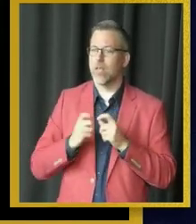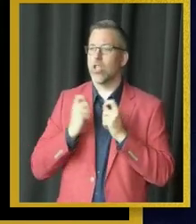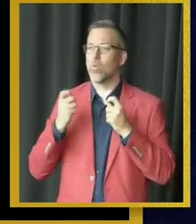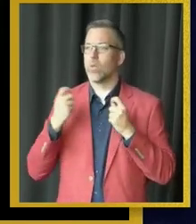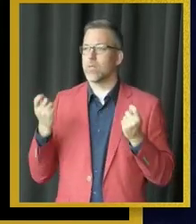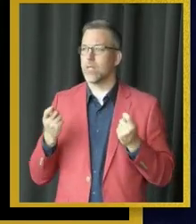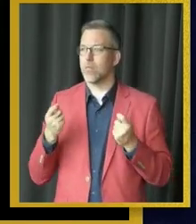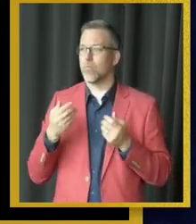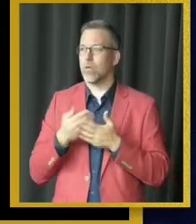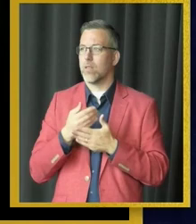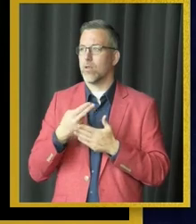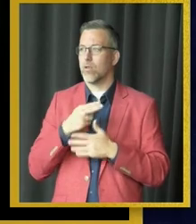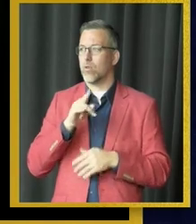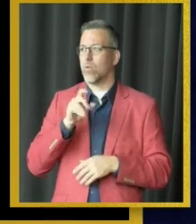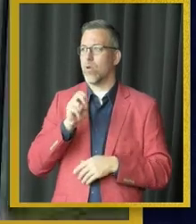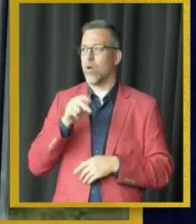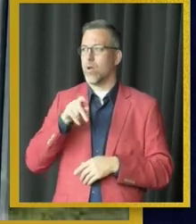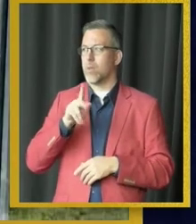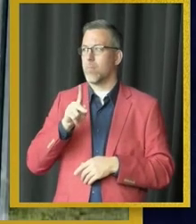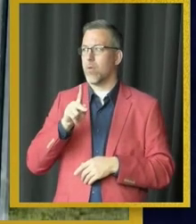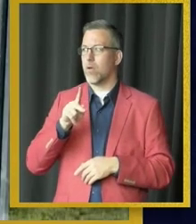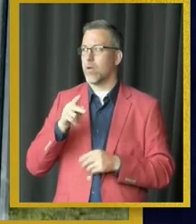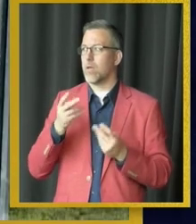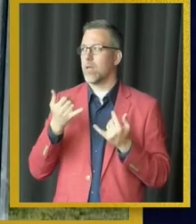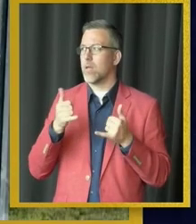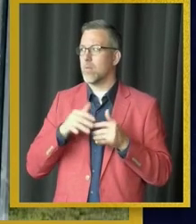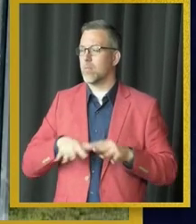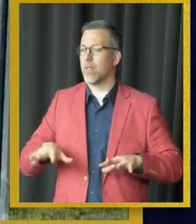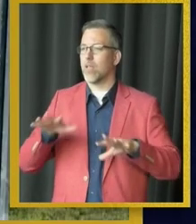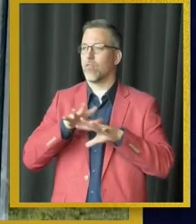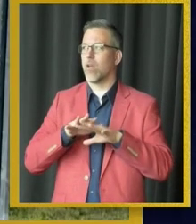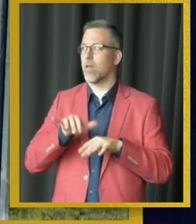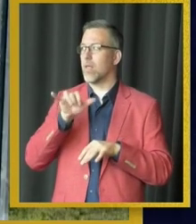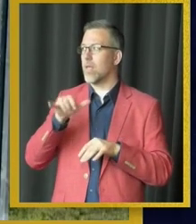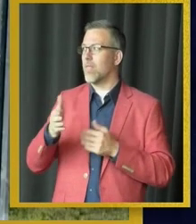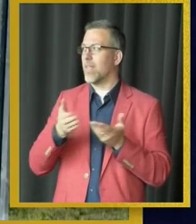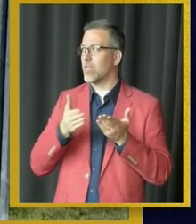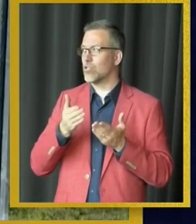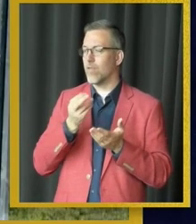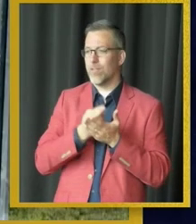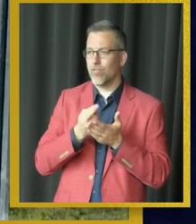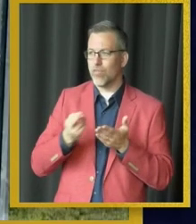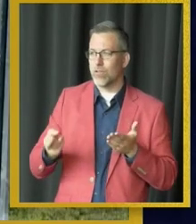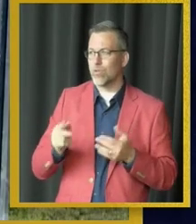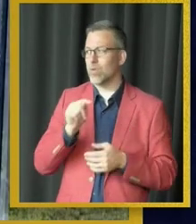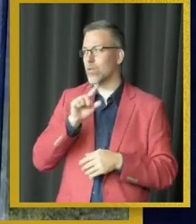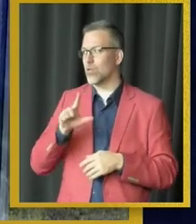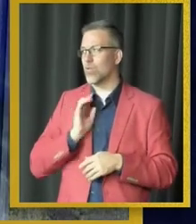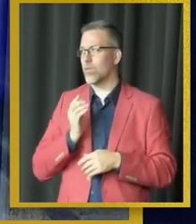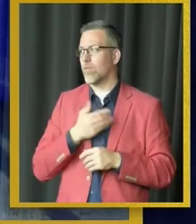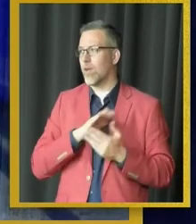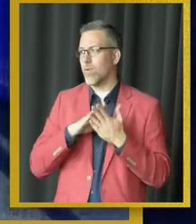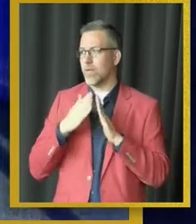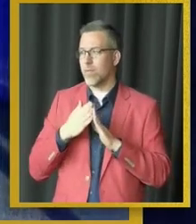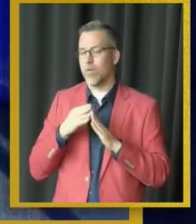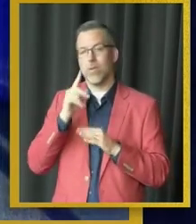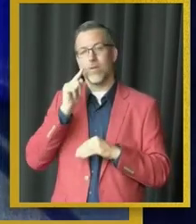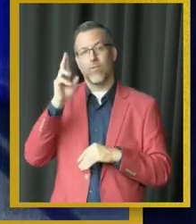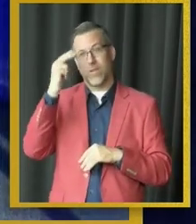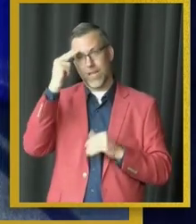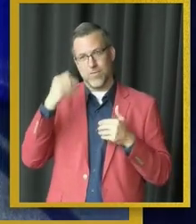new Hartman Park Playground. Hartman Park serves as a resource and tool for the community, especially for Nashville's